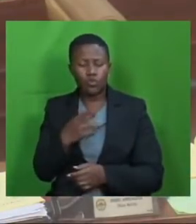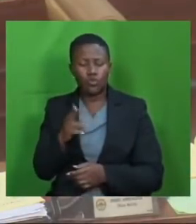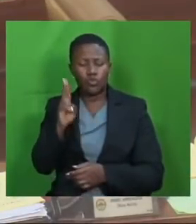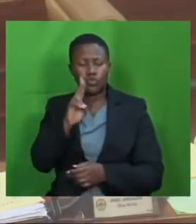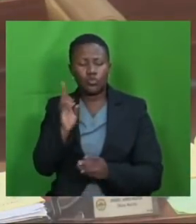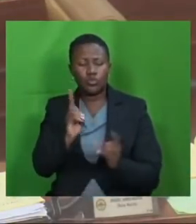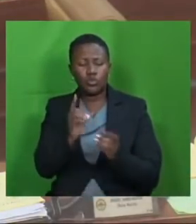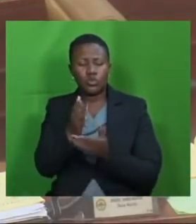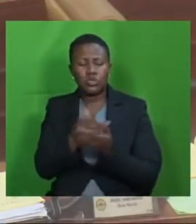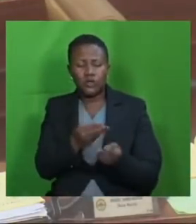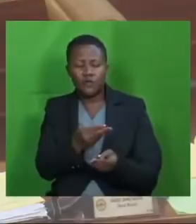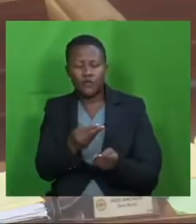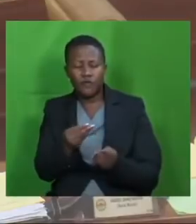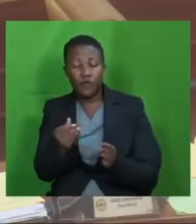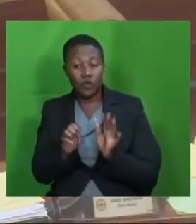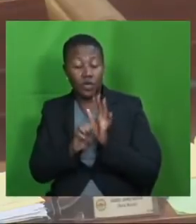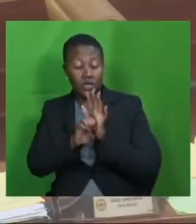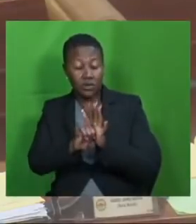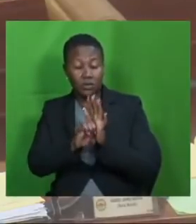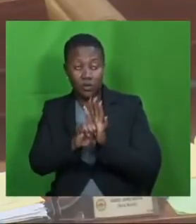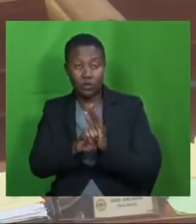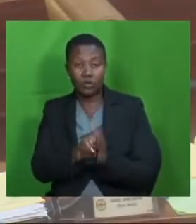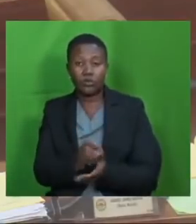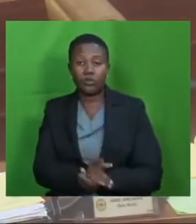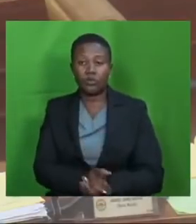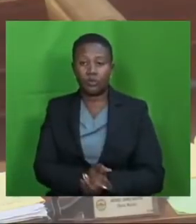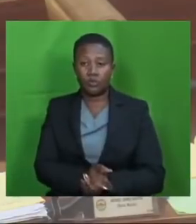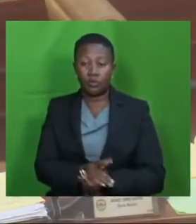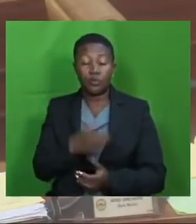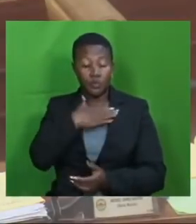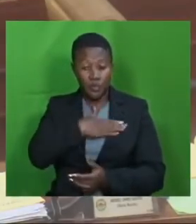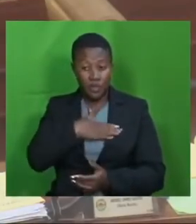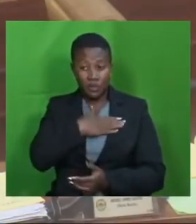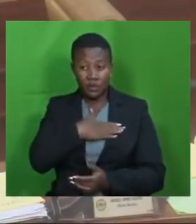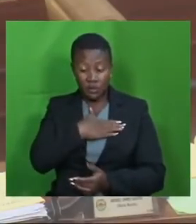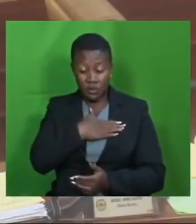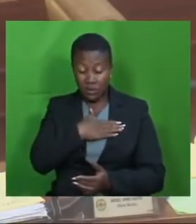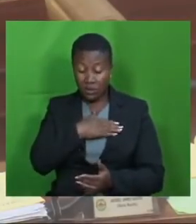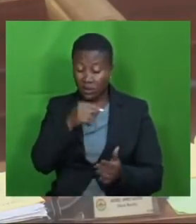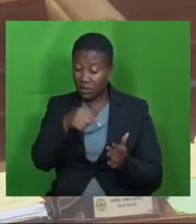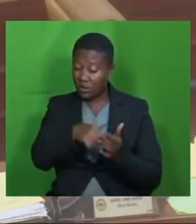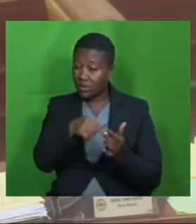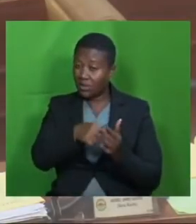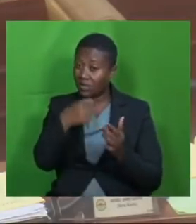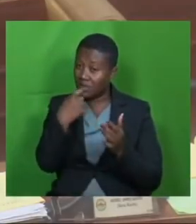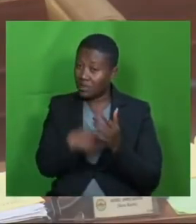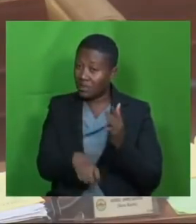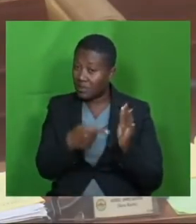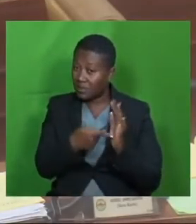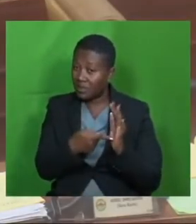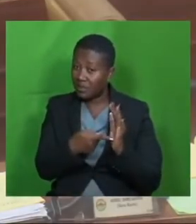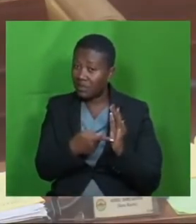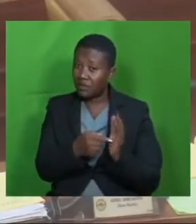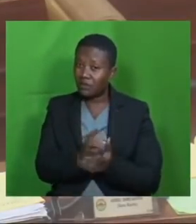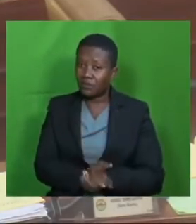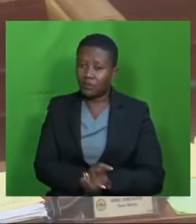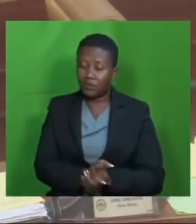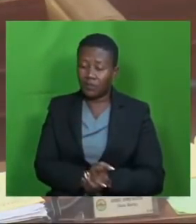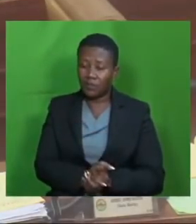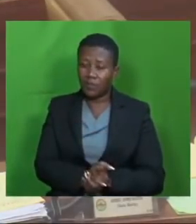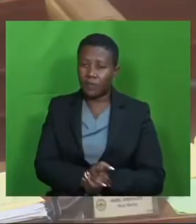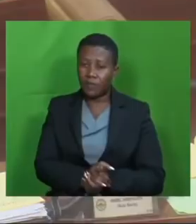illustrations. This tax, Mr. Speaker, I need your indulgence. This tax, Mr. Speaker, assuming